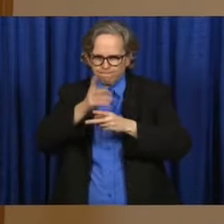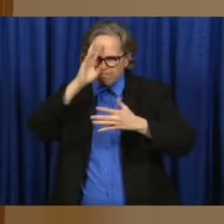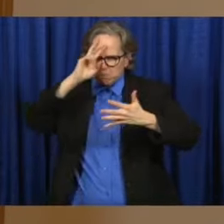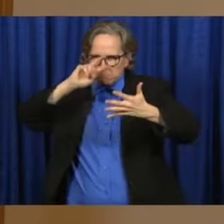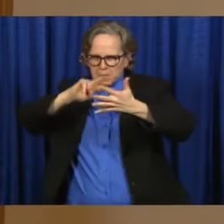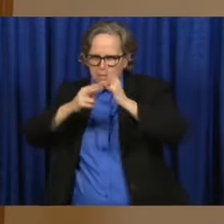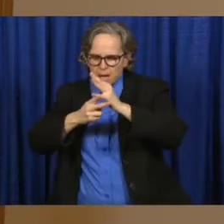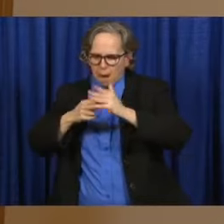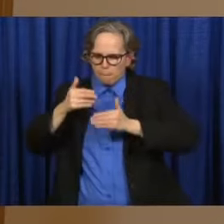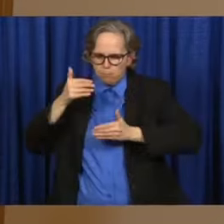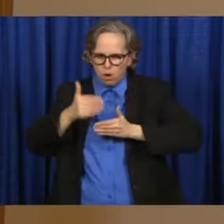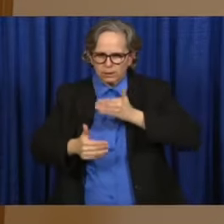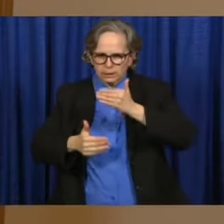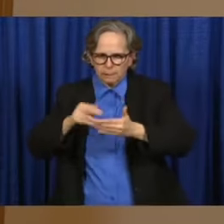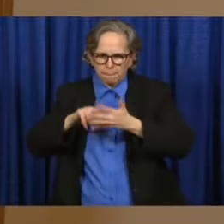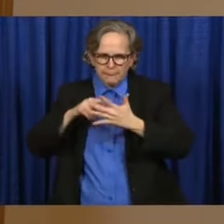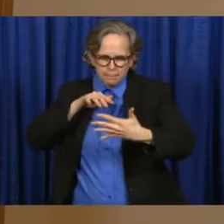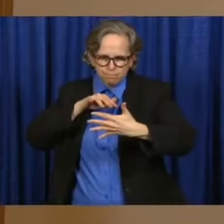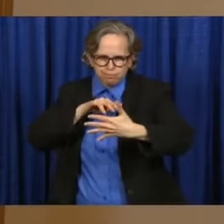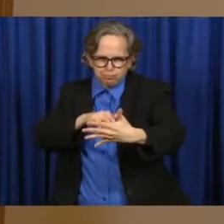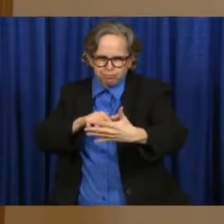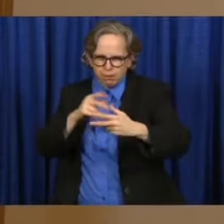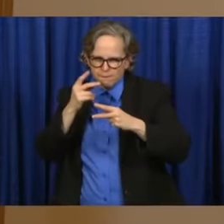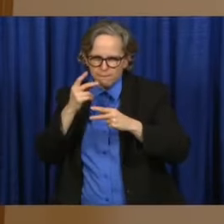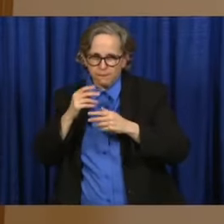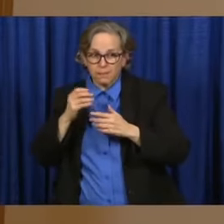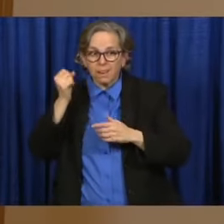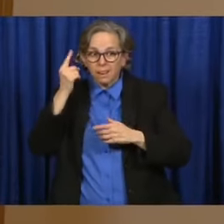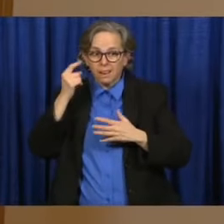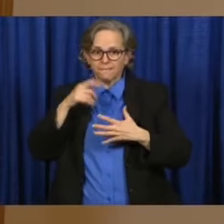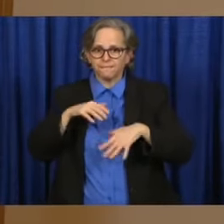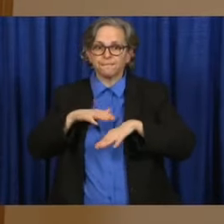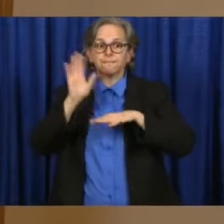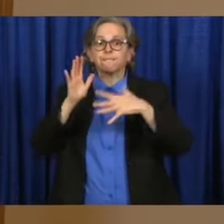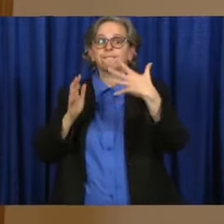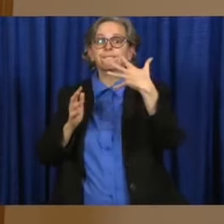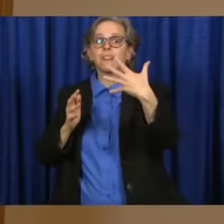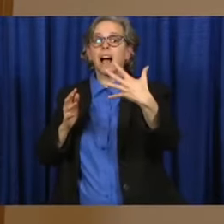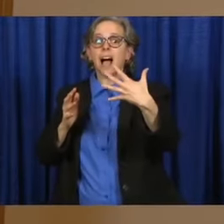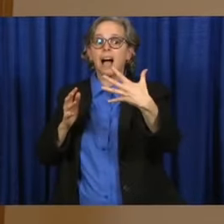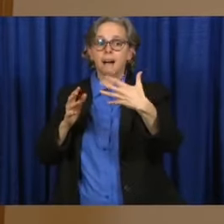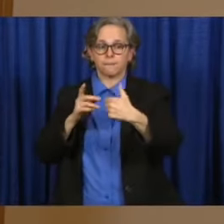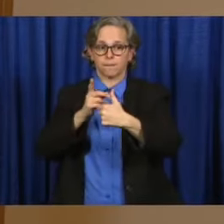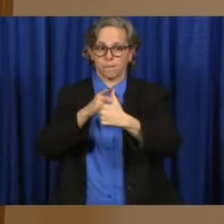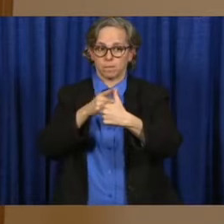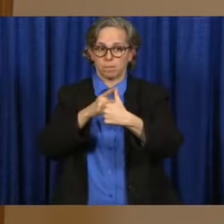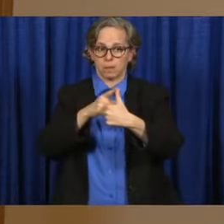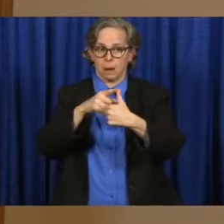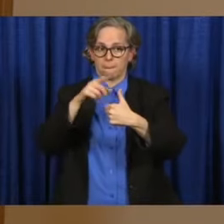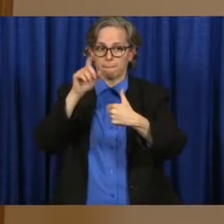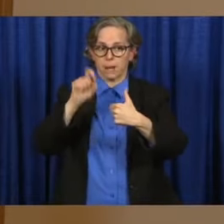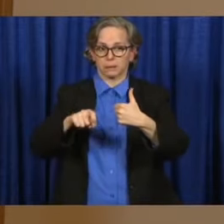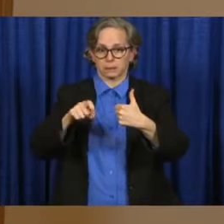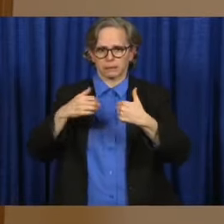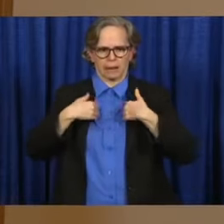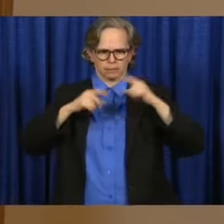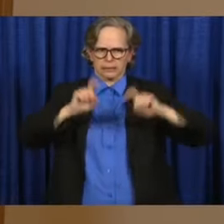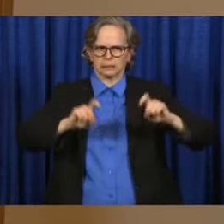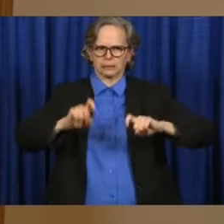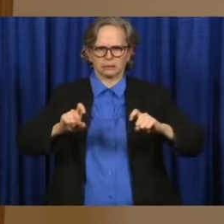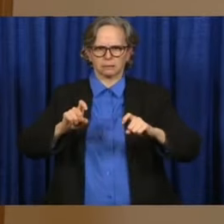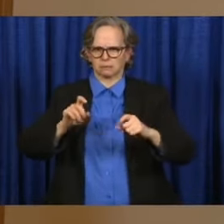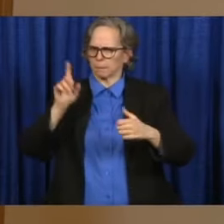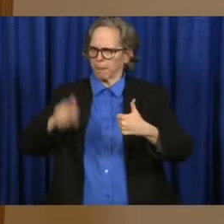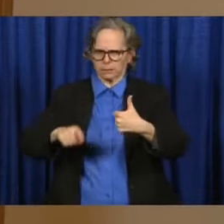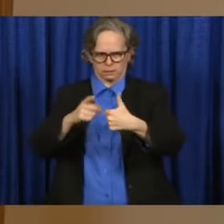least 5 areas that we need to be sure of. First of all, we have to have testing and ubiquitous testing, so we really